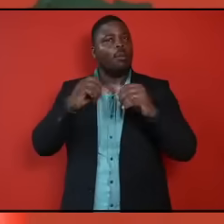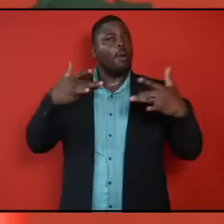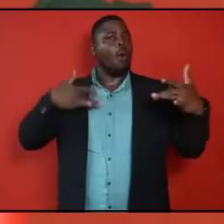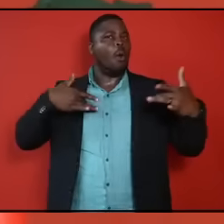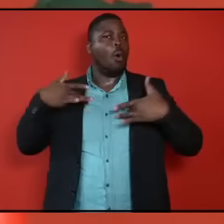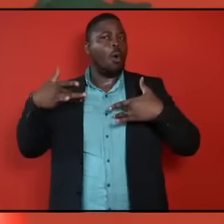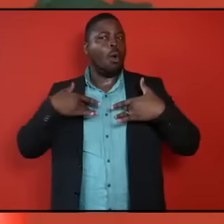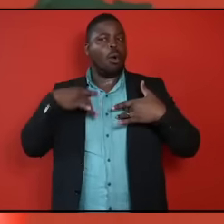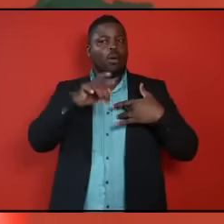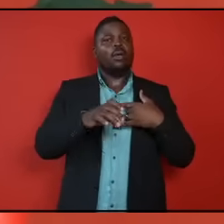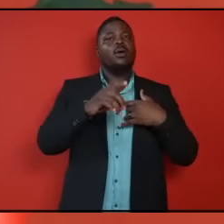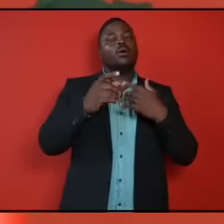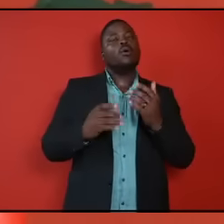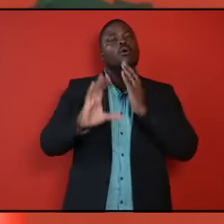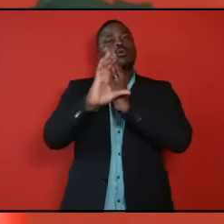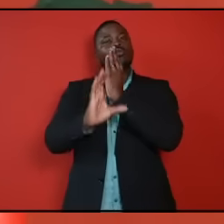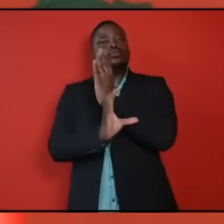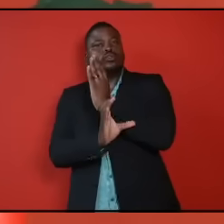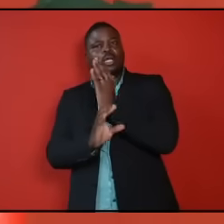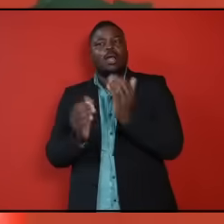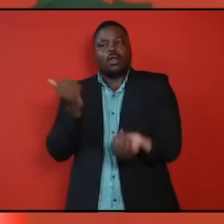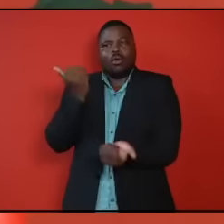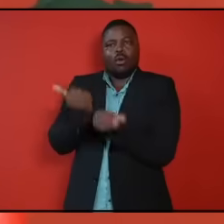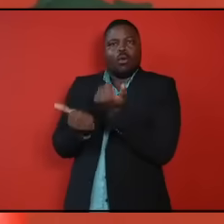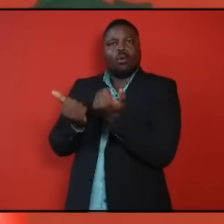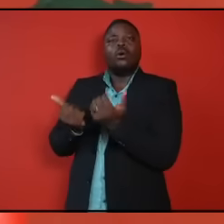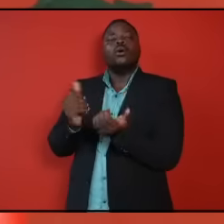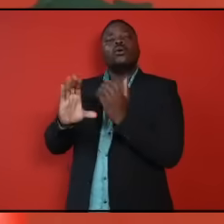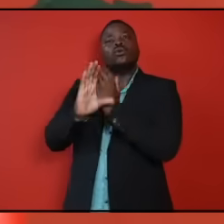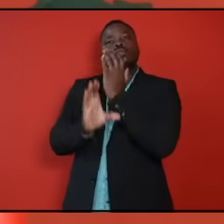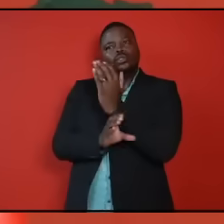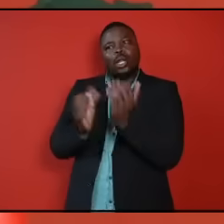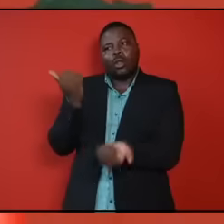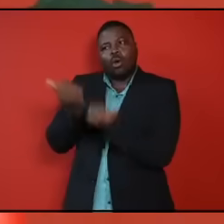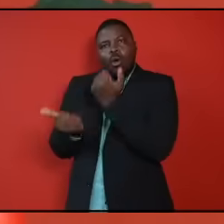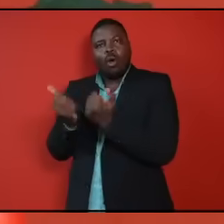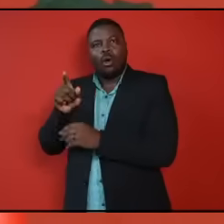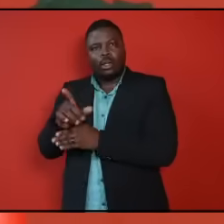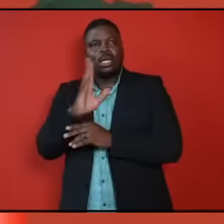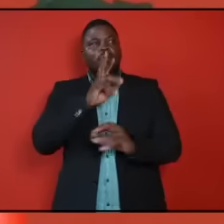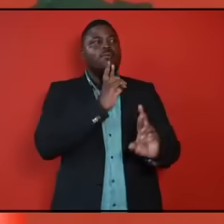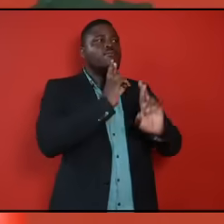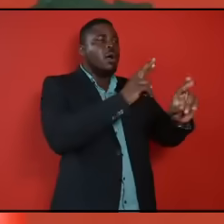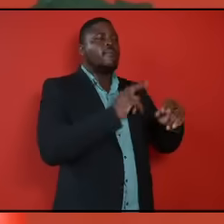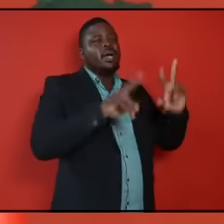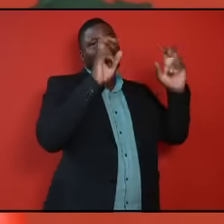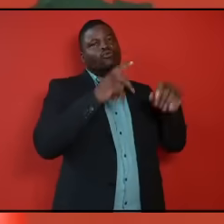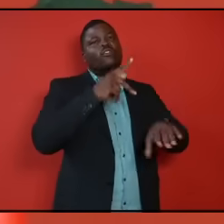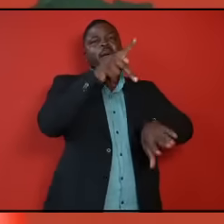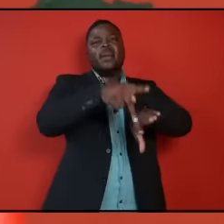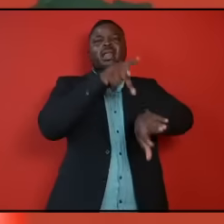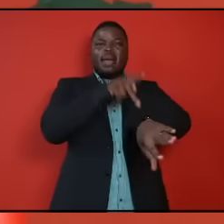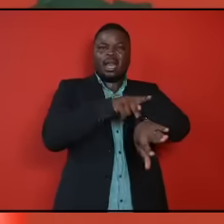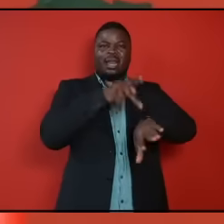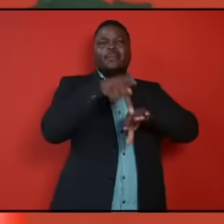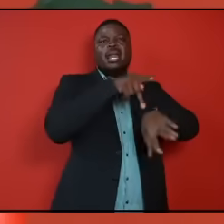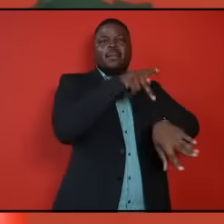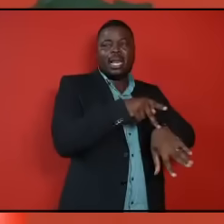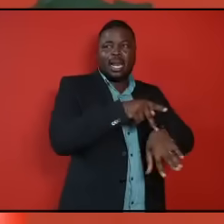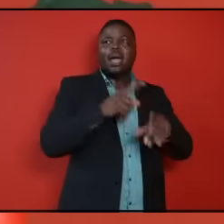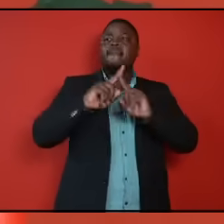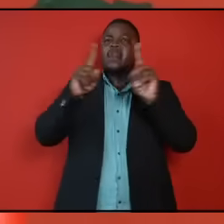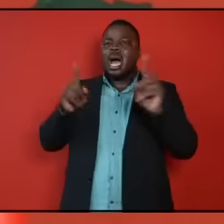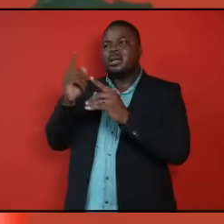of the Constitutional Court to release judgment in the Phala matter. Despite the case having been fully argued in 2024,